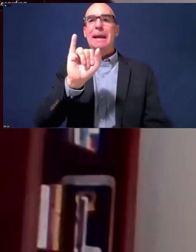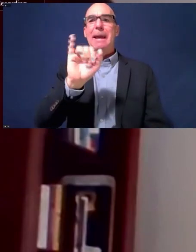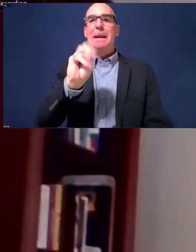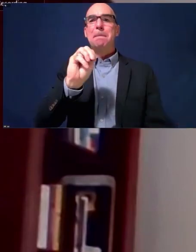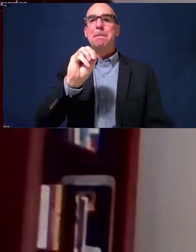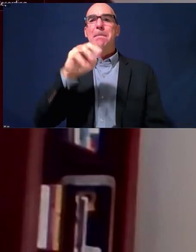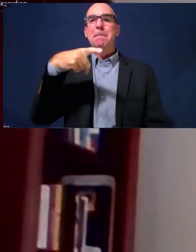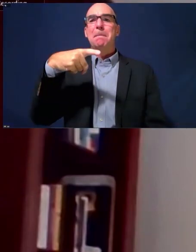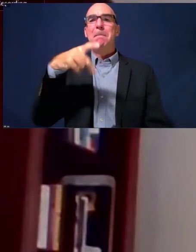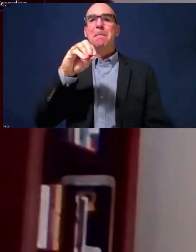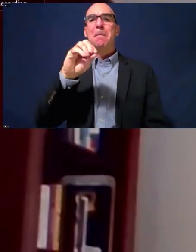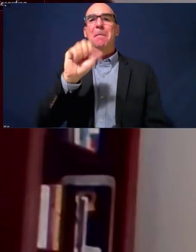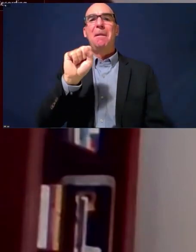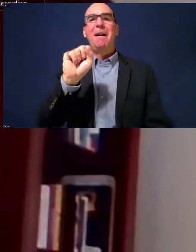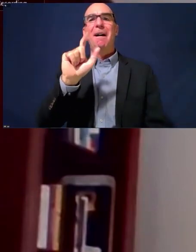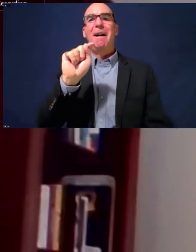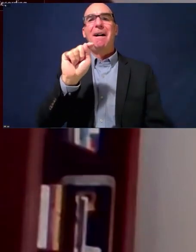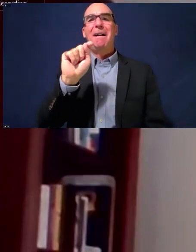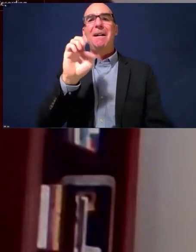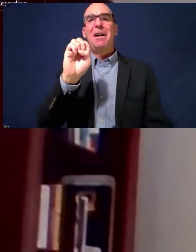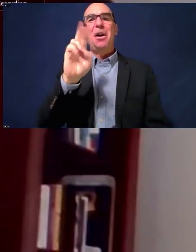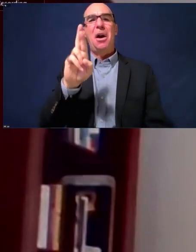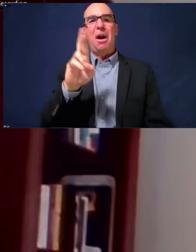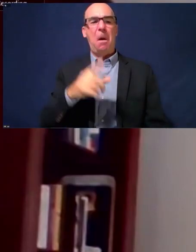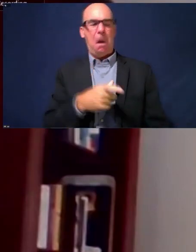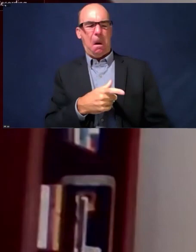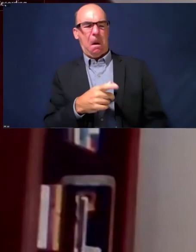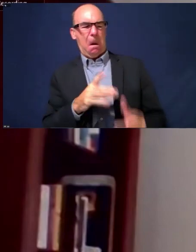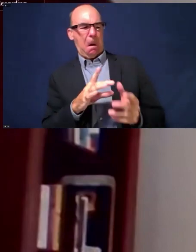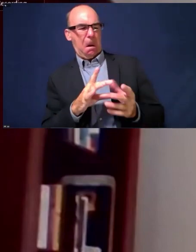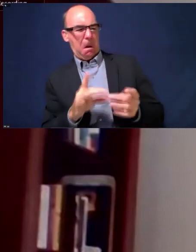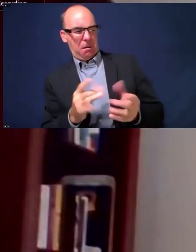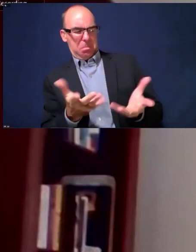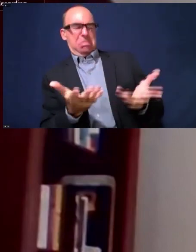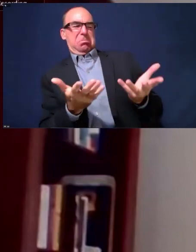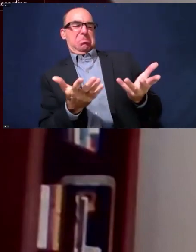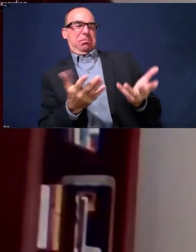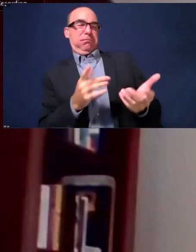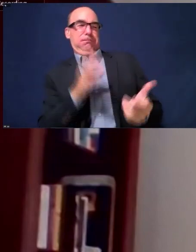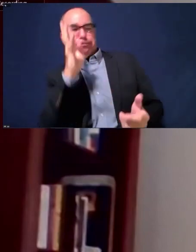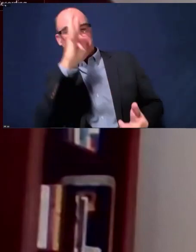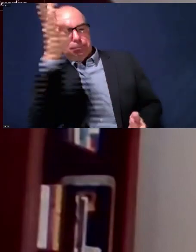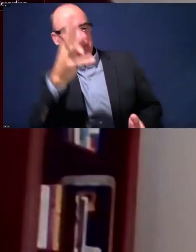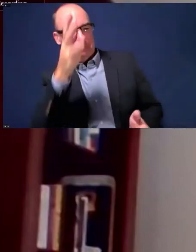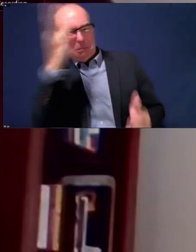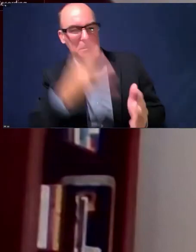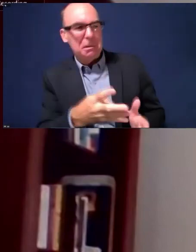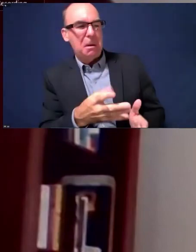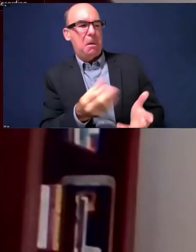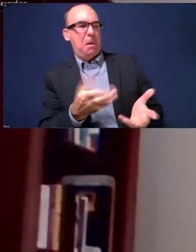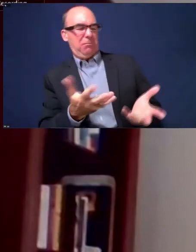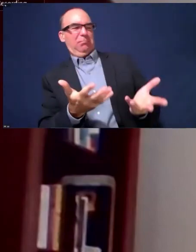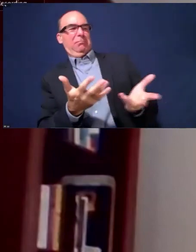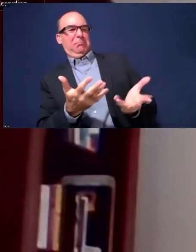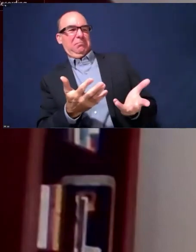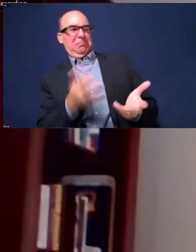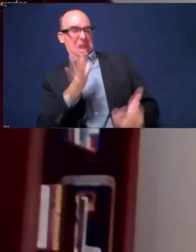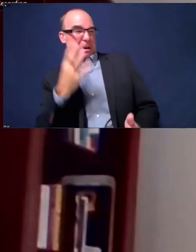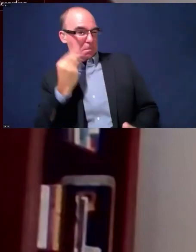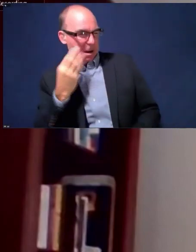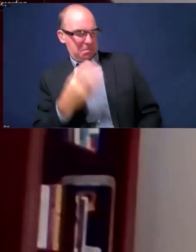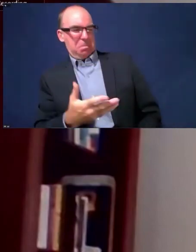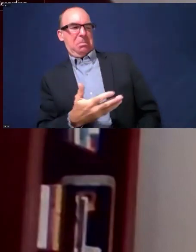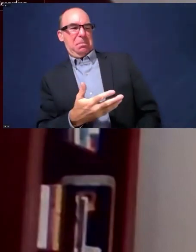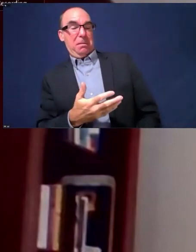often internalize the notion that they do not exist in professorial roles, for example. I personally have experienced being told how,